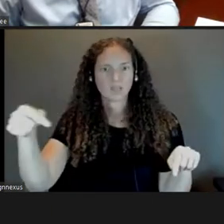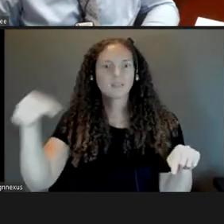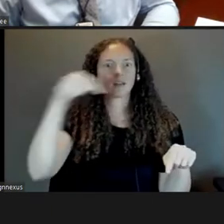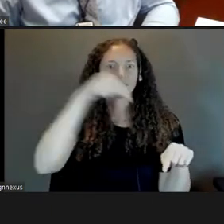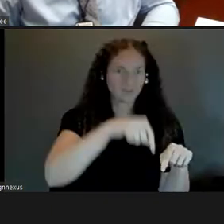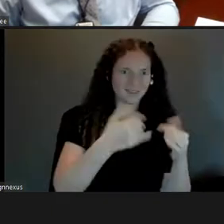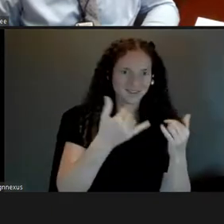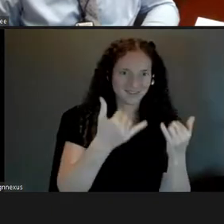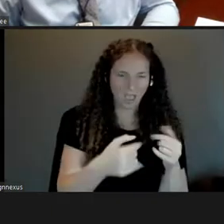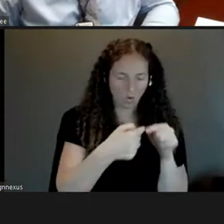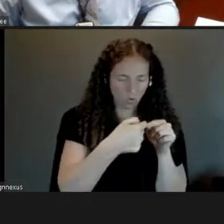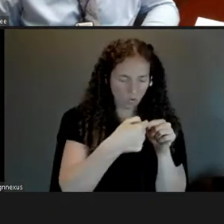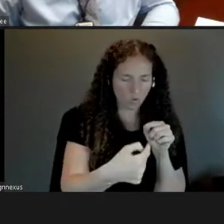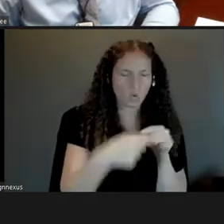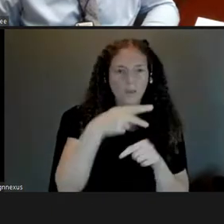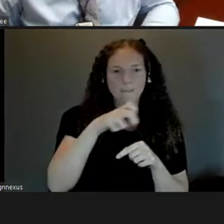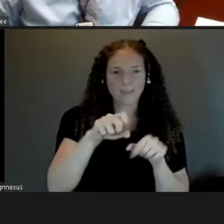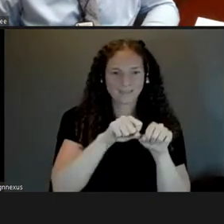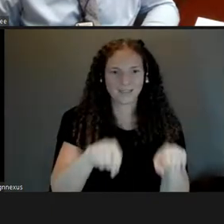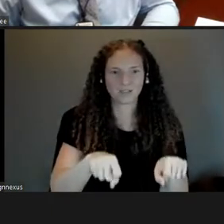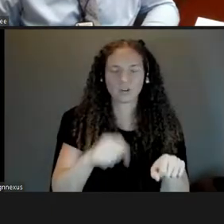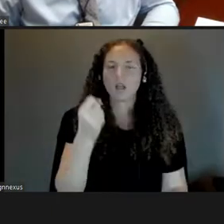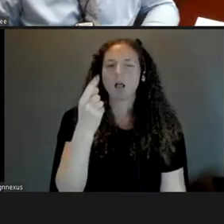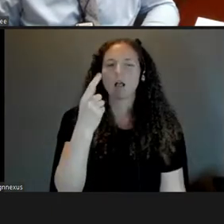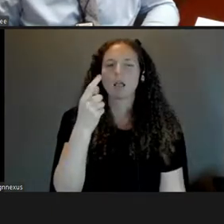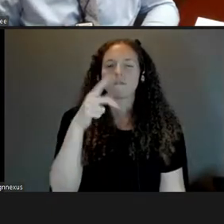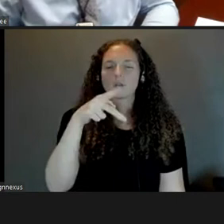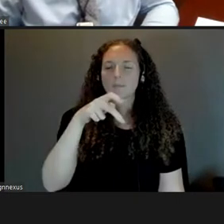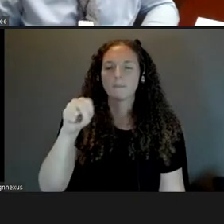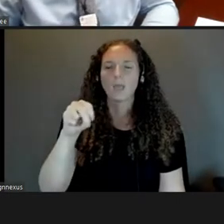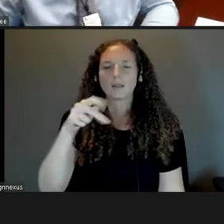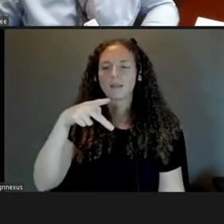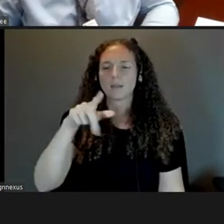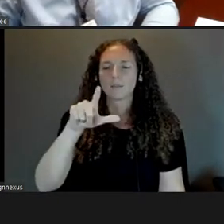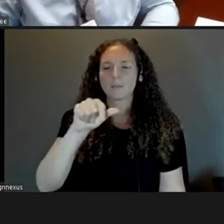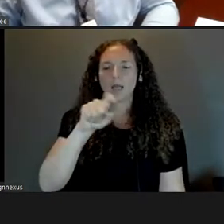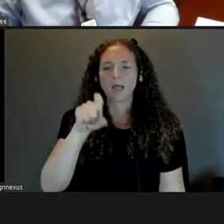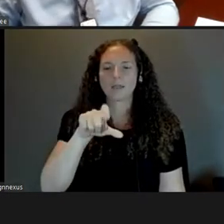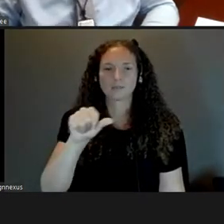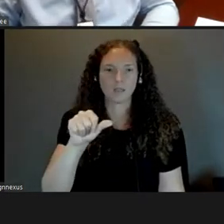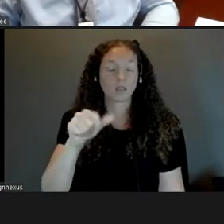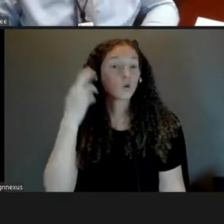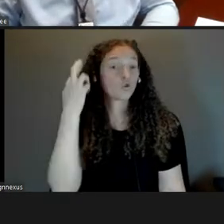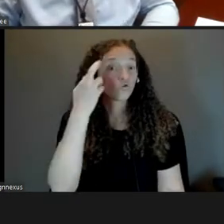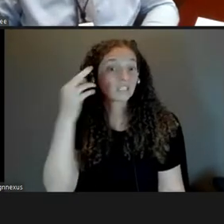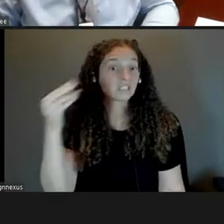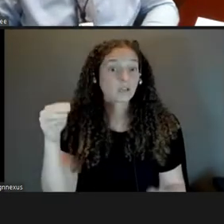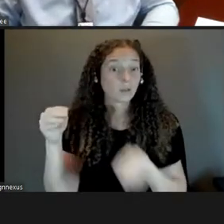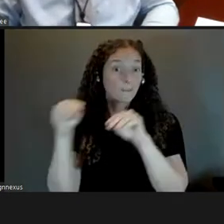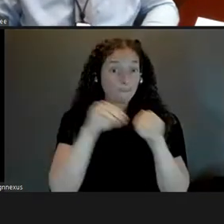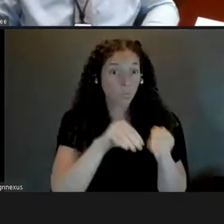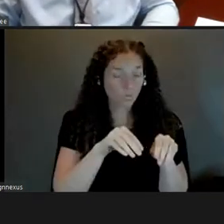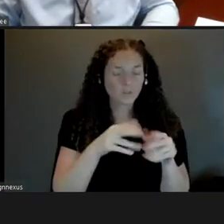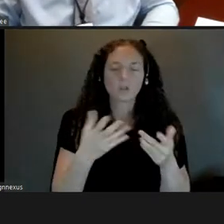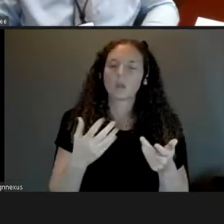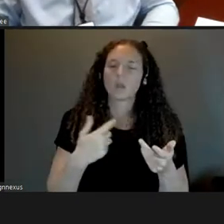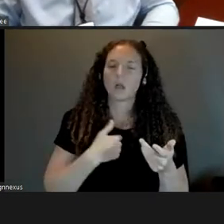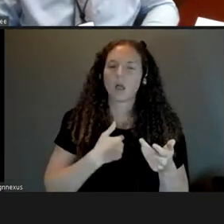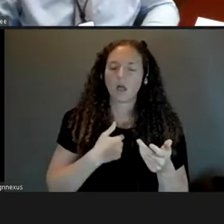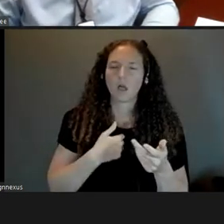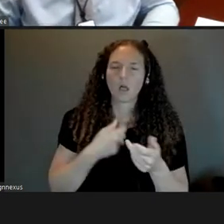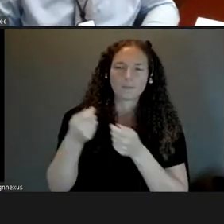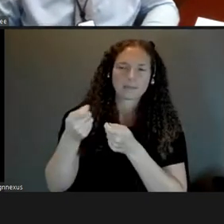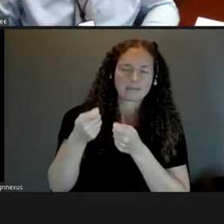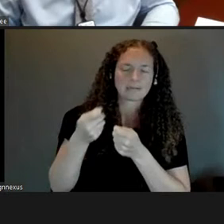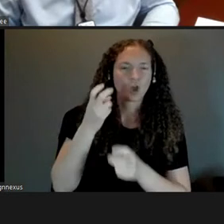Plaza. And we did this because I am having incredible difficulty getting employees to want to come back to